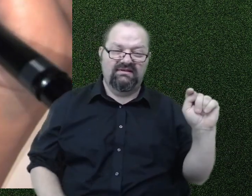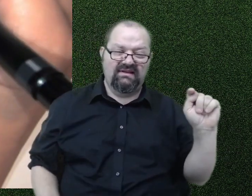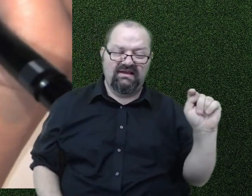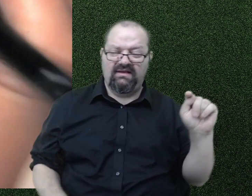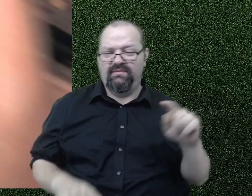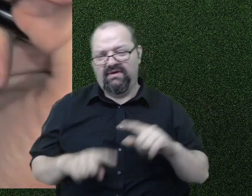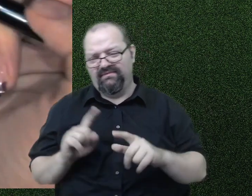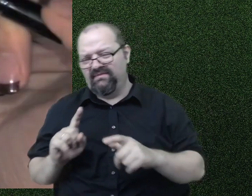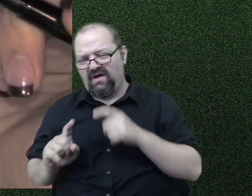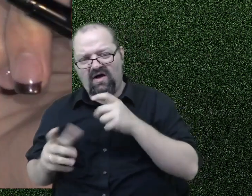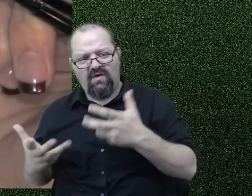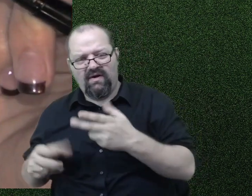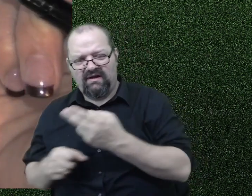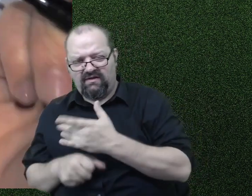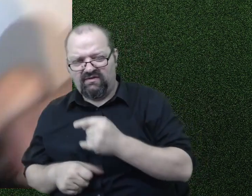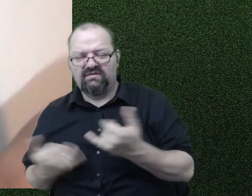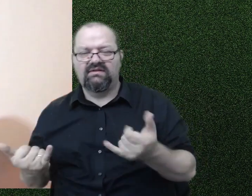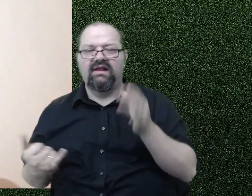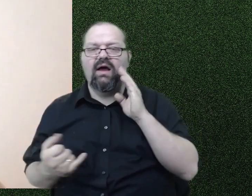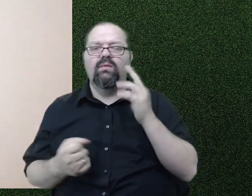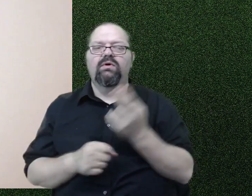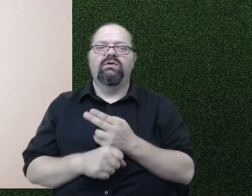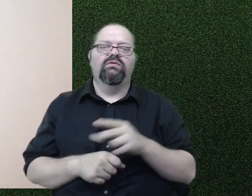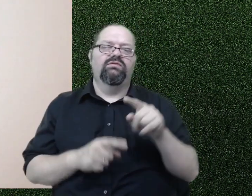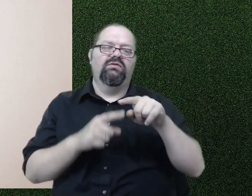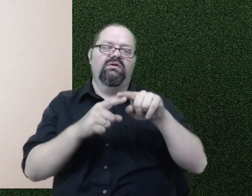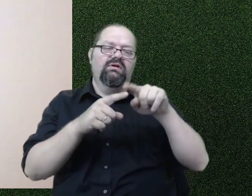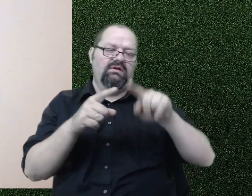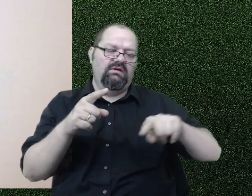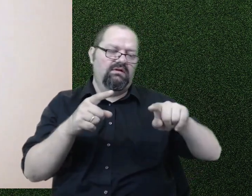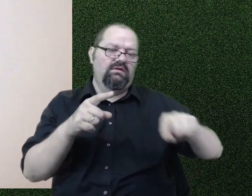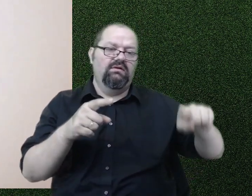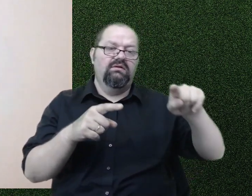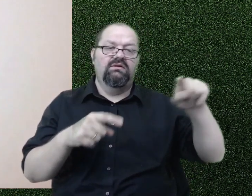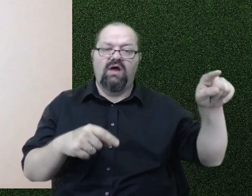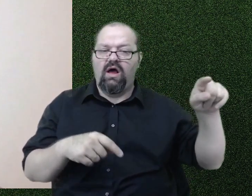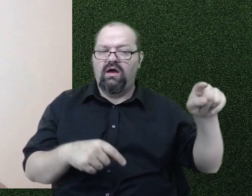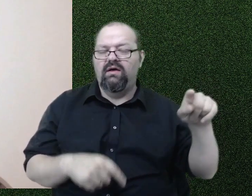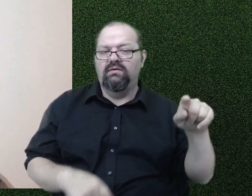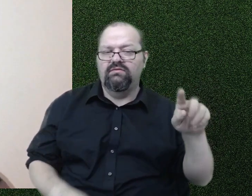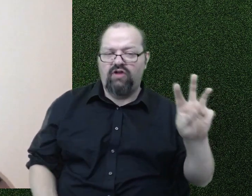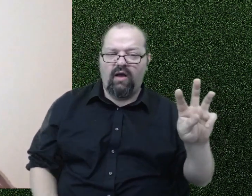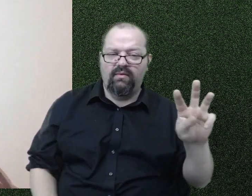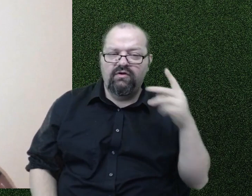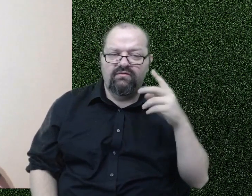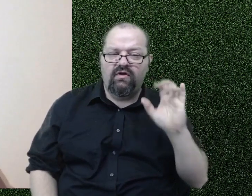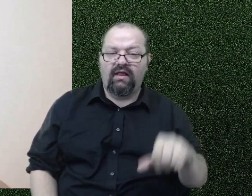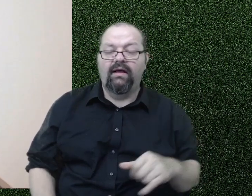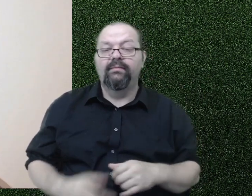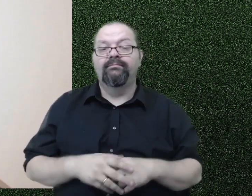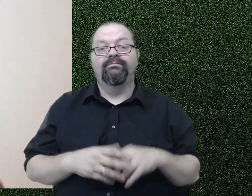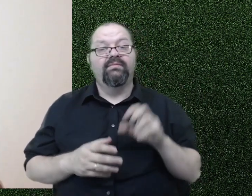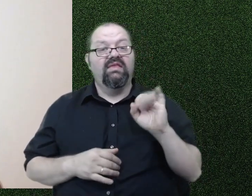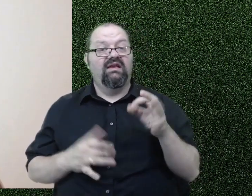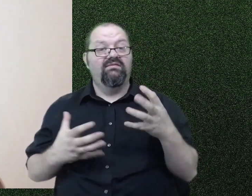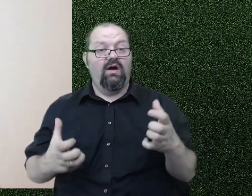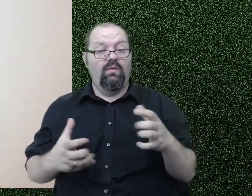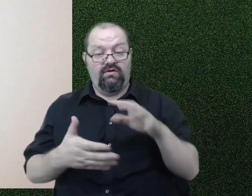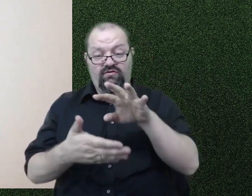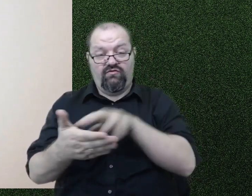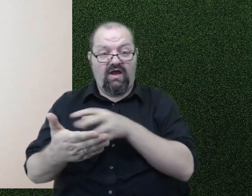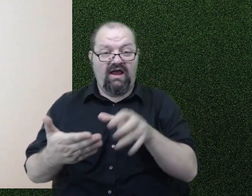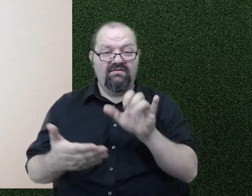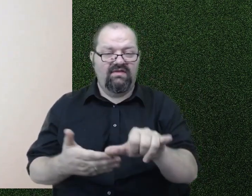function, so I'm going to use the letter W to represent temperature. If I wanted to graph this, the domain would be